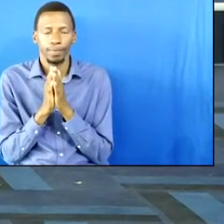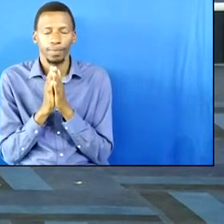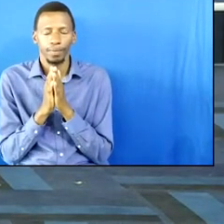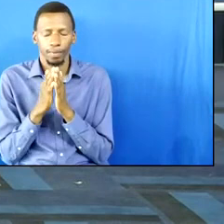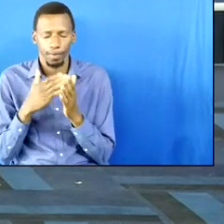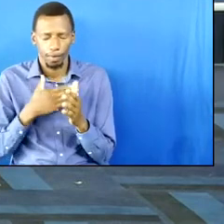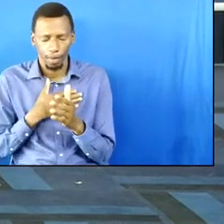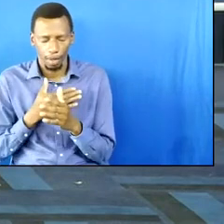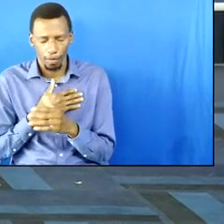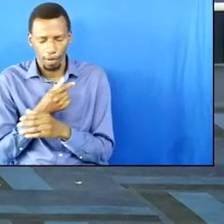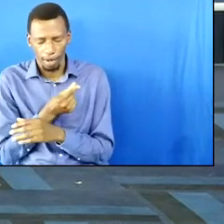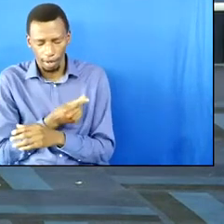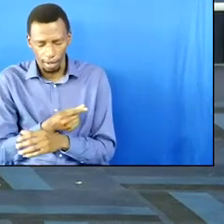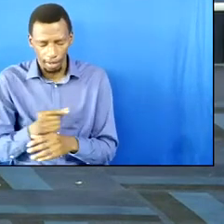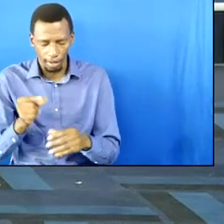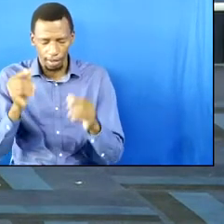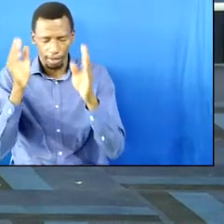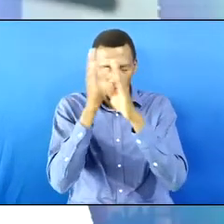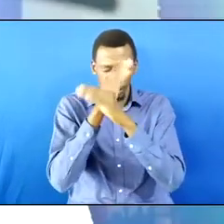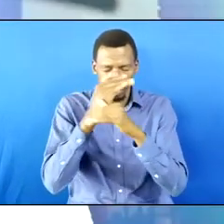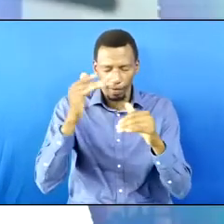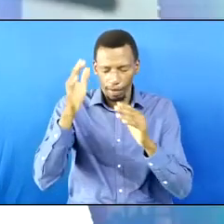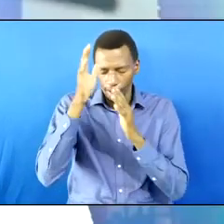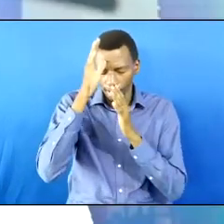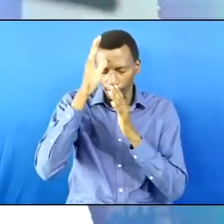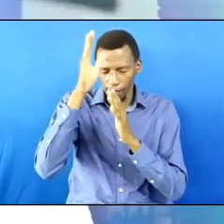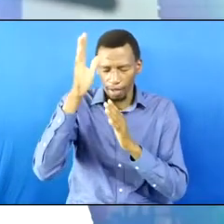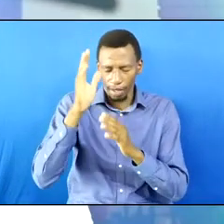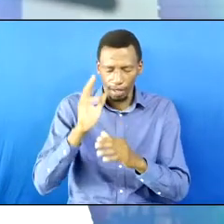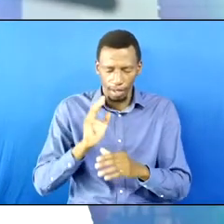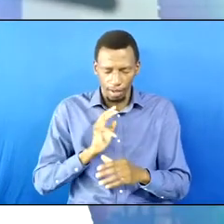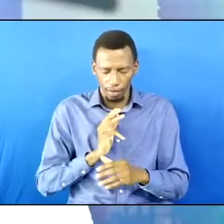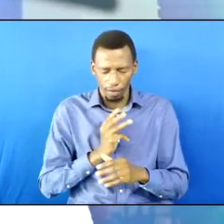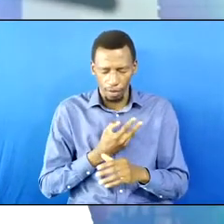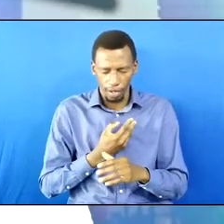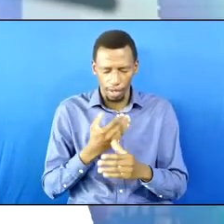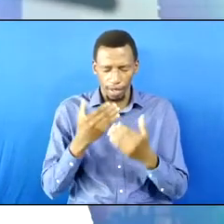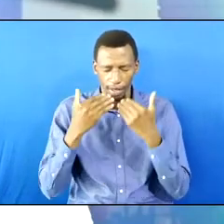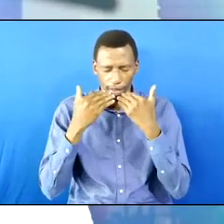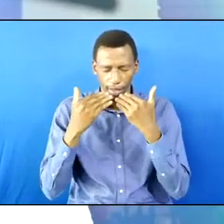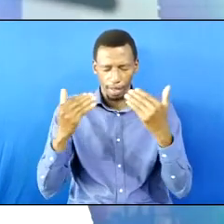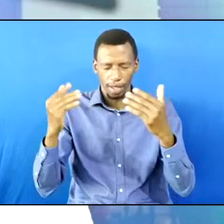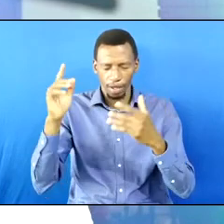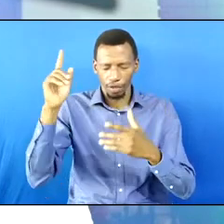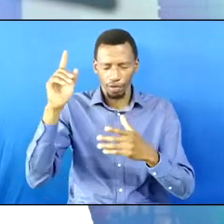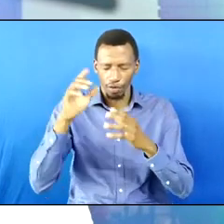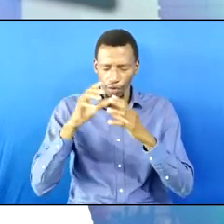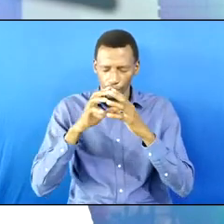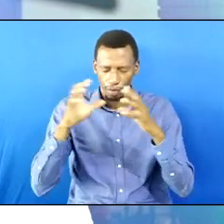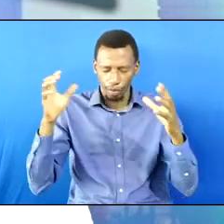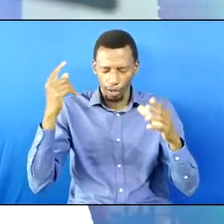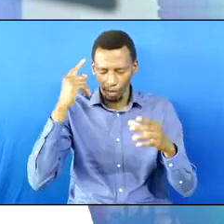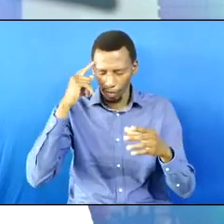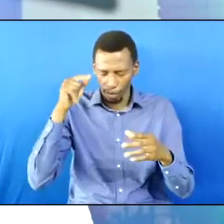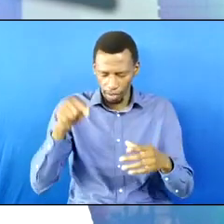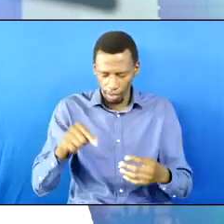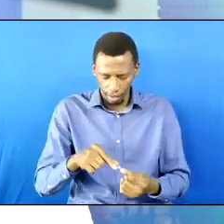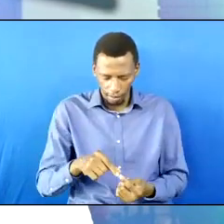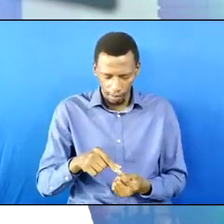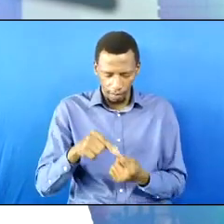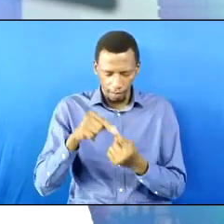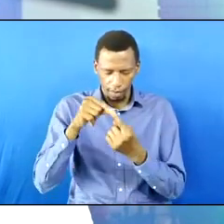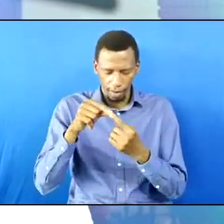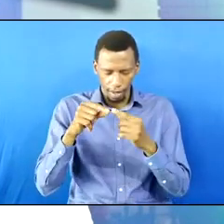Our gracious Heavenly Father, we thank you so much for this special message that you have for us